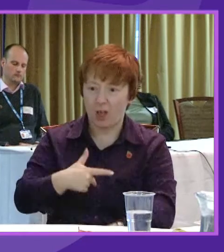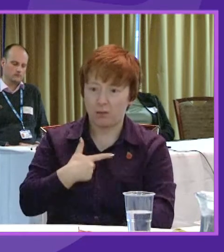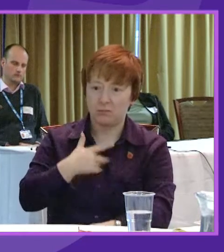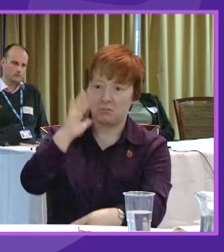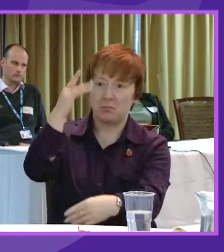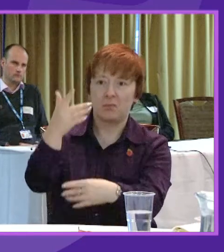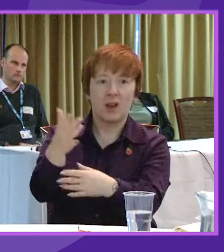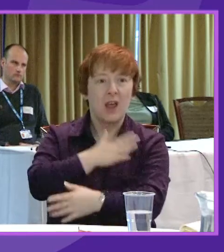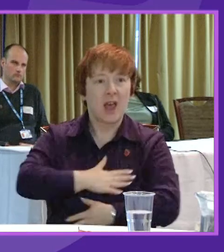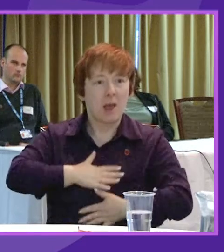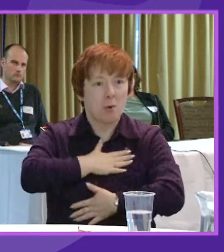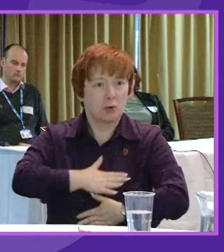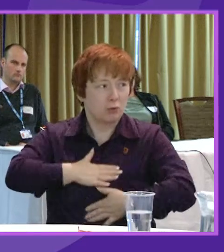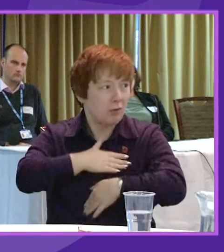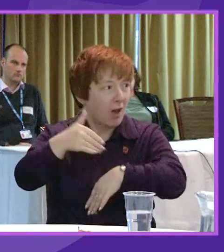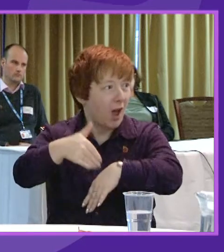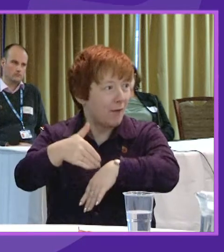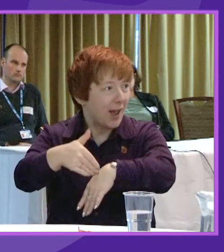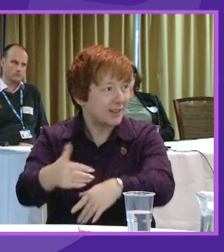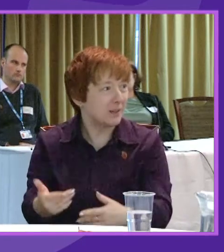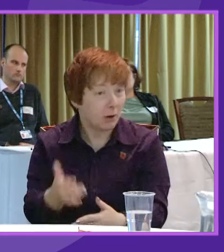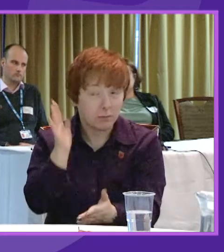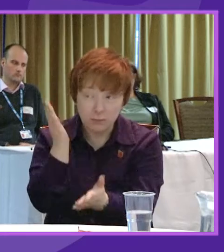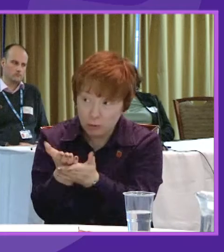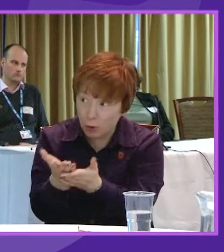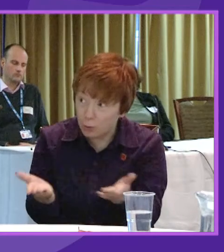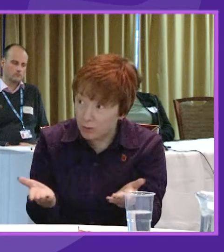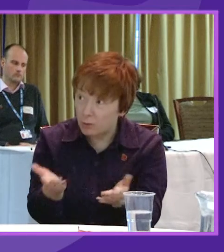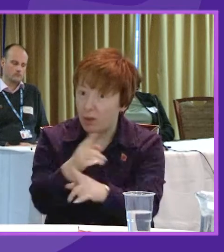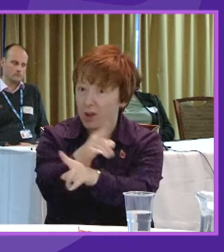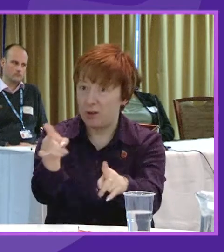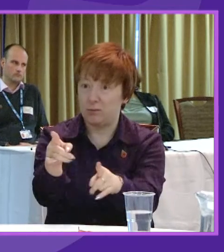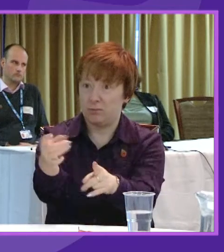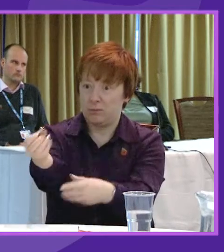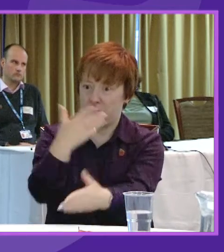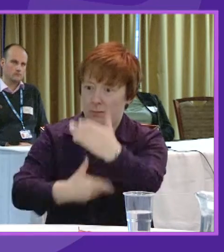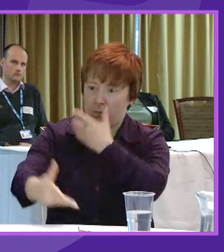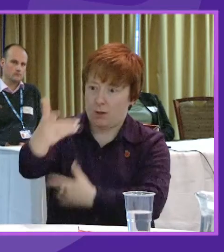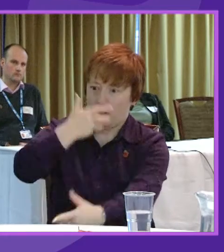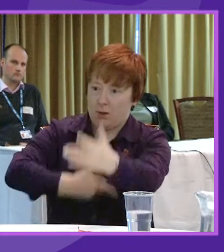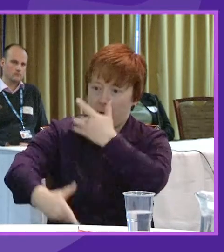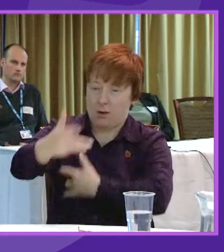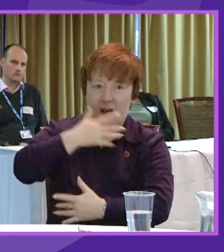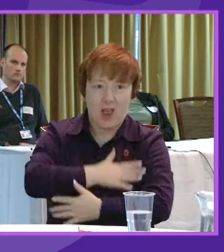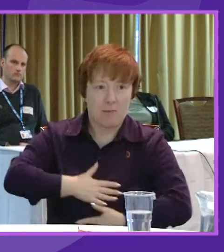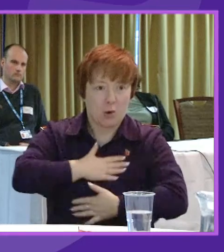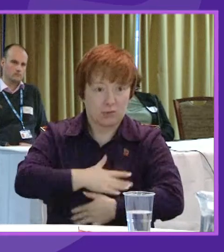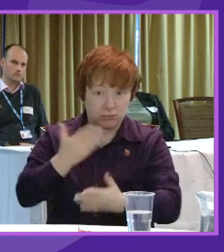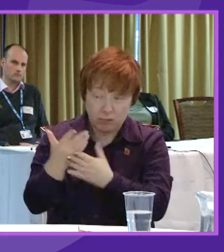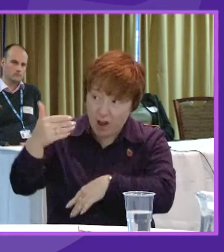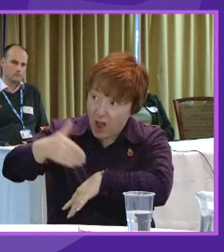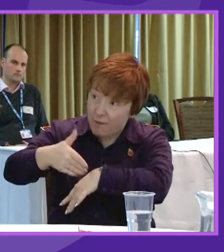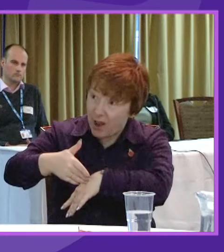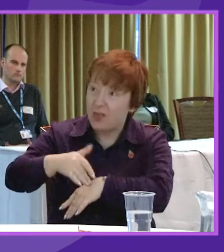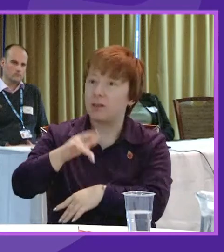working briefly with people. But really, is that true, particularly given the breadth and volume of emotional content that a PWP works with, often